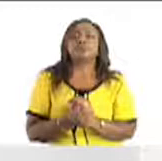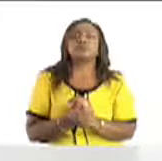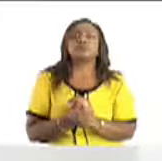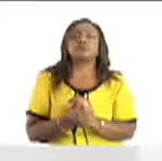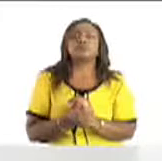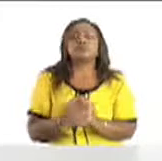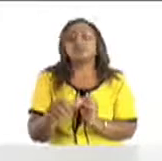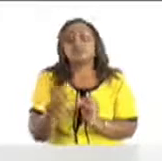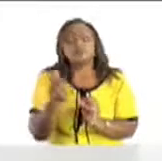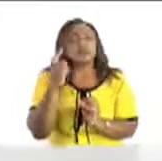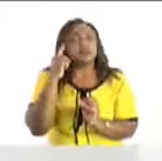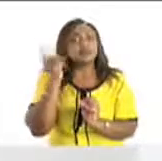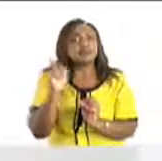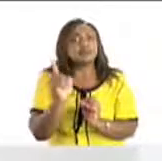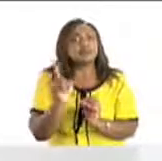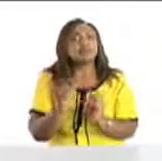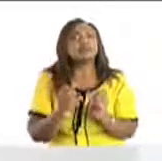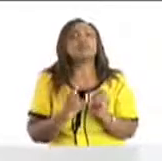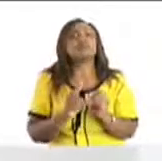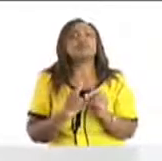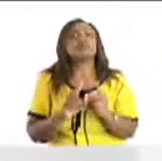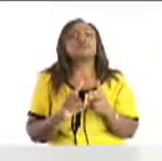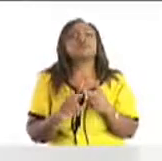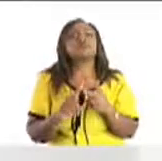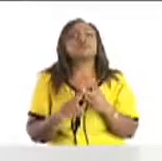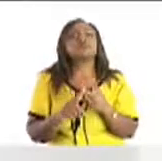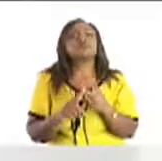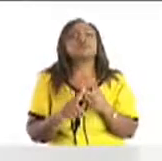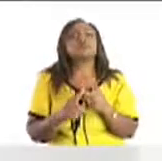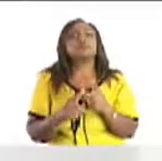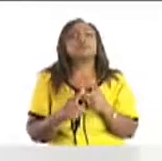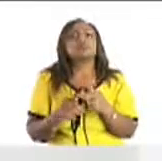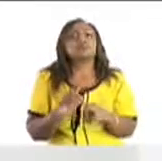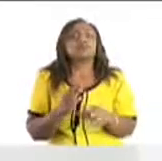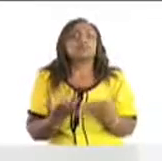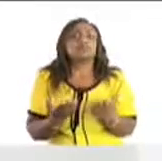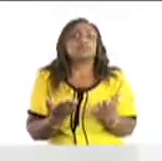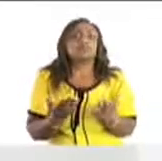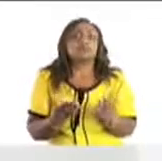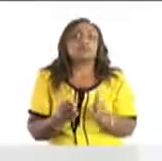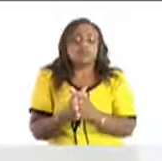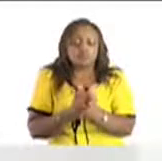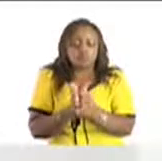what else do we have? And then the peanuts.